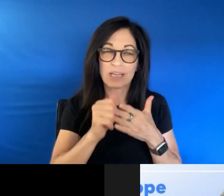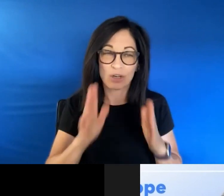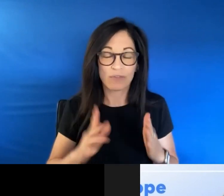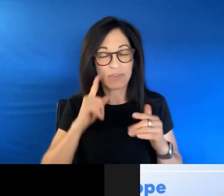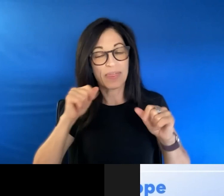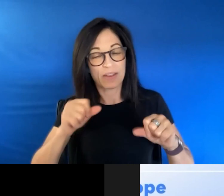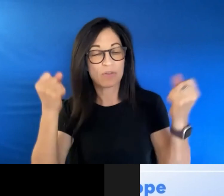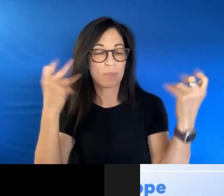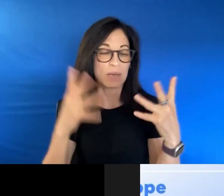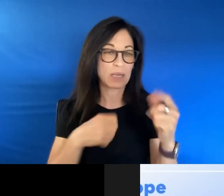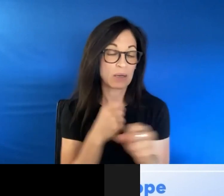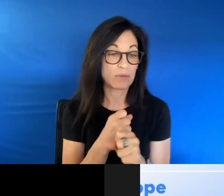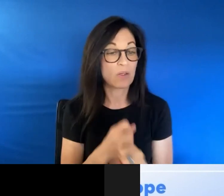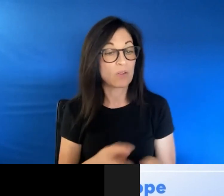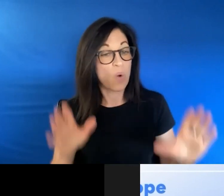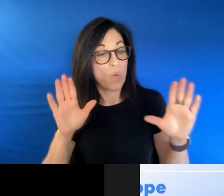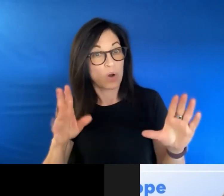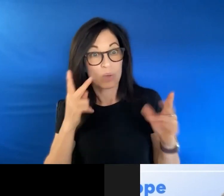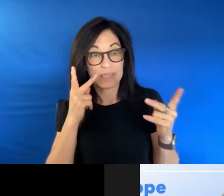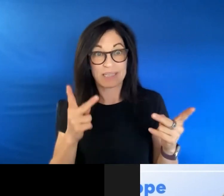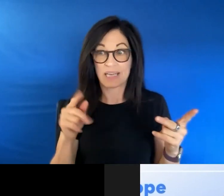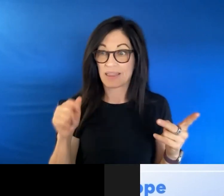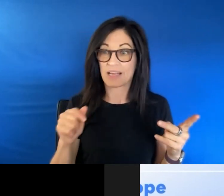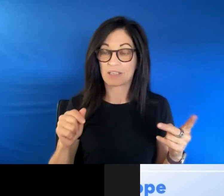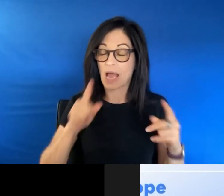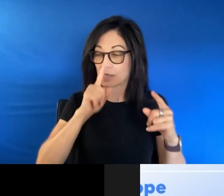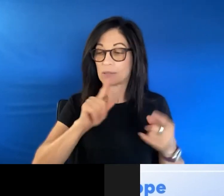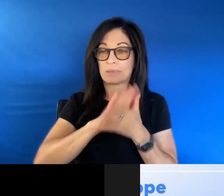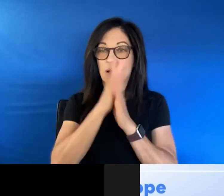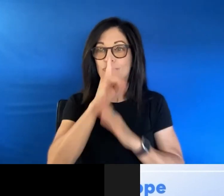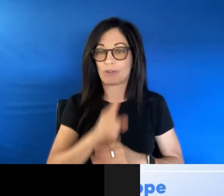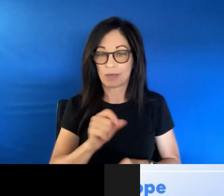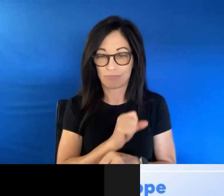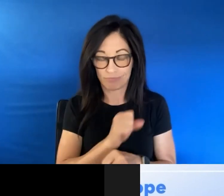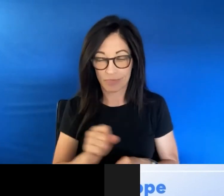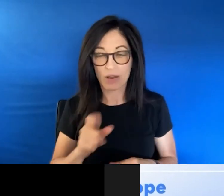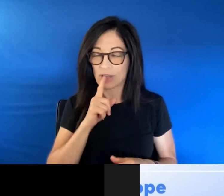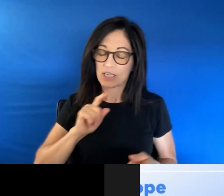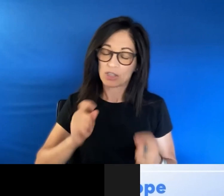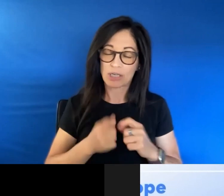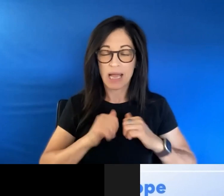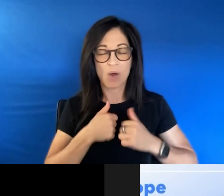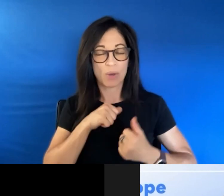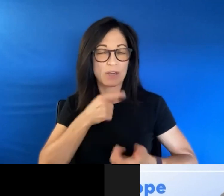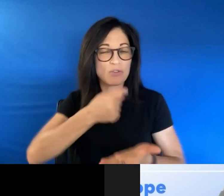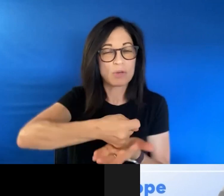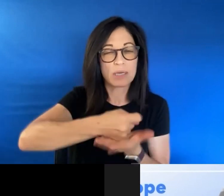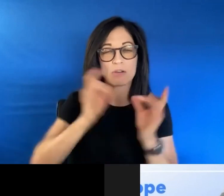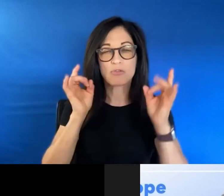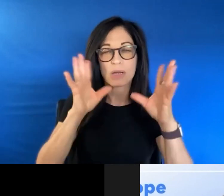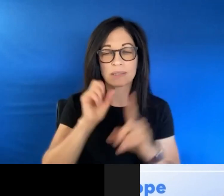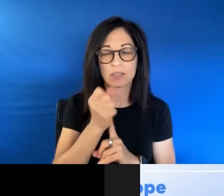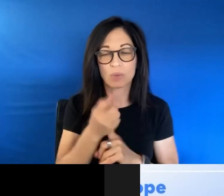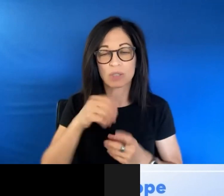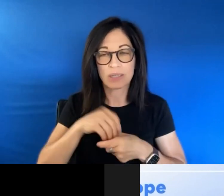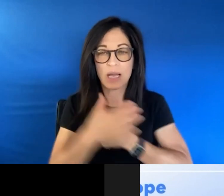to see this come to fruition and kind of really start to change the conversation of how we treat crisis situations in the country